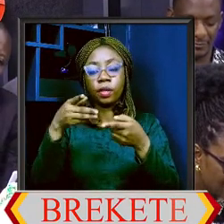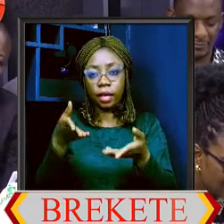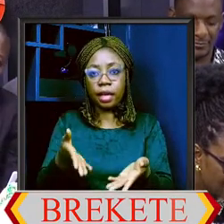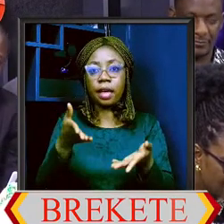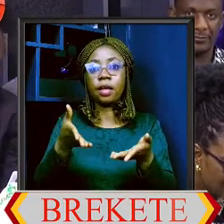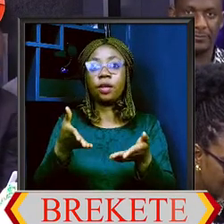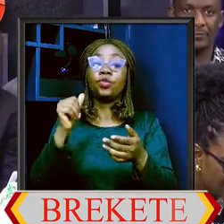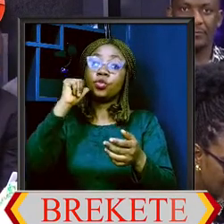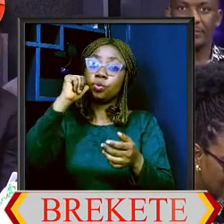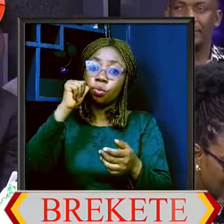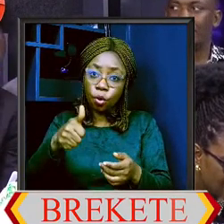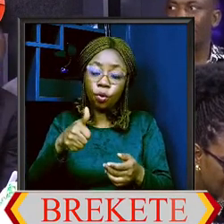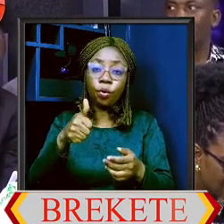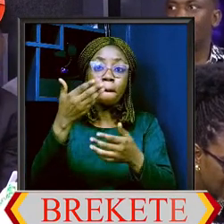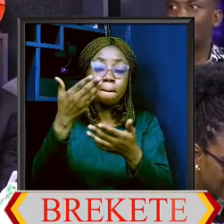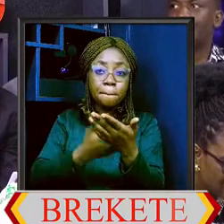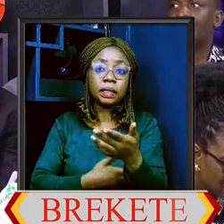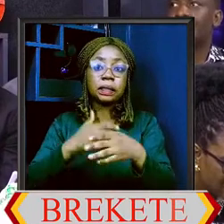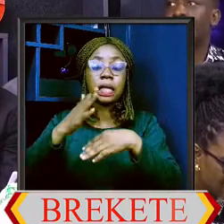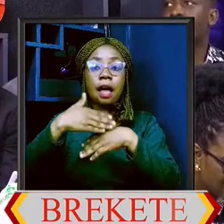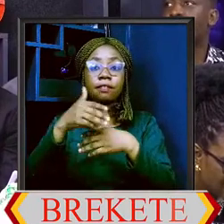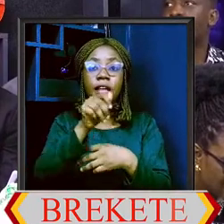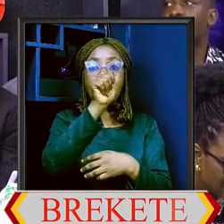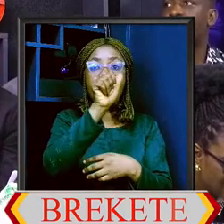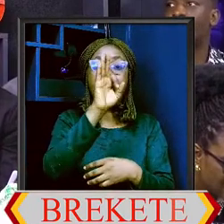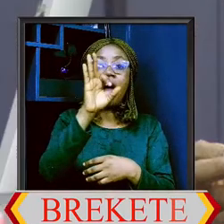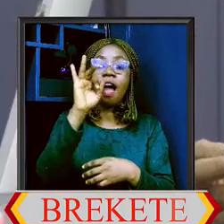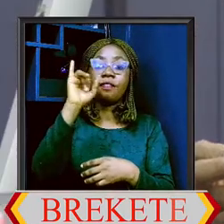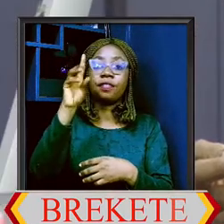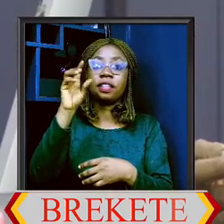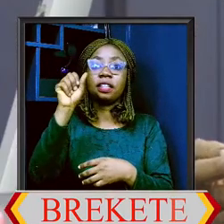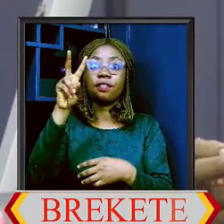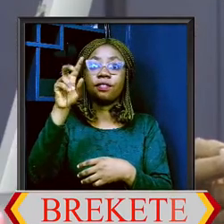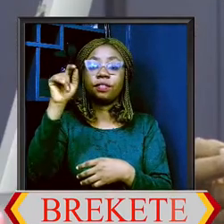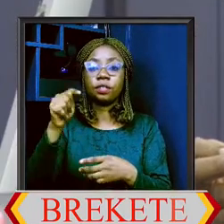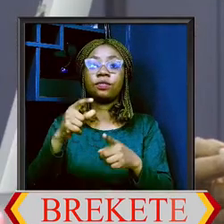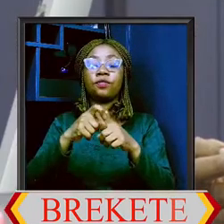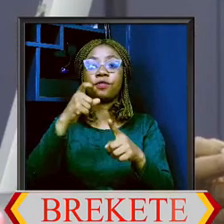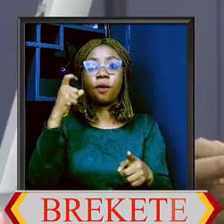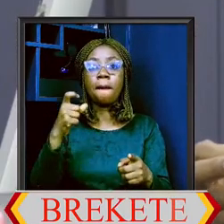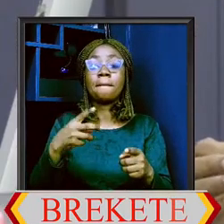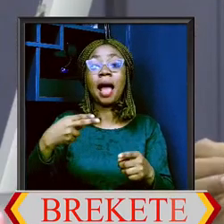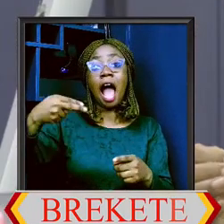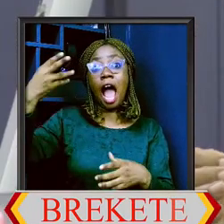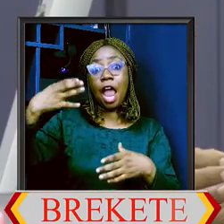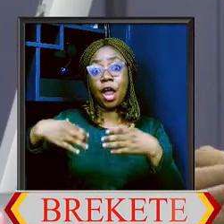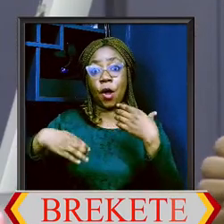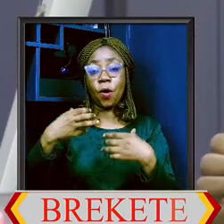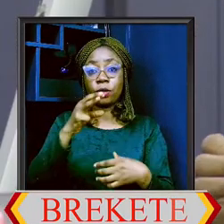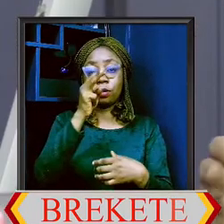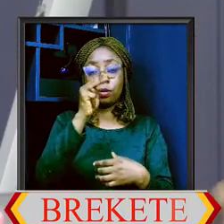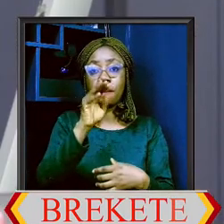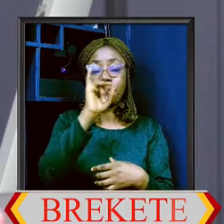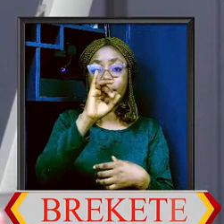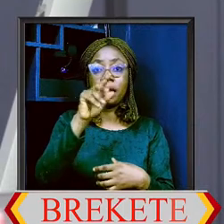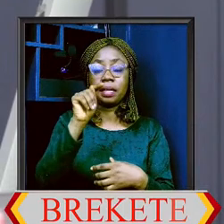aidid from the high court okay tomorrow morning by what time sir don't when